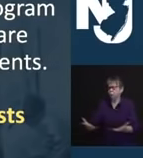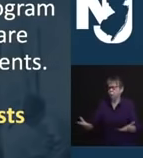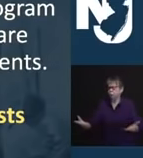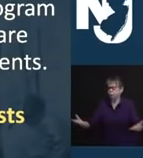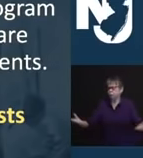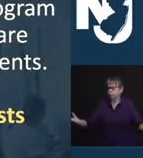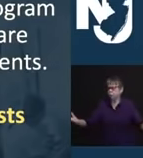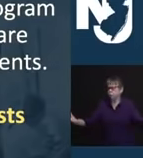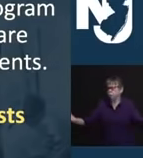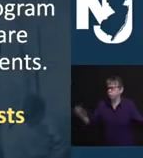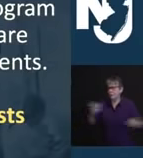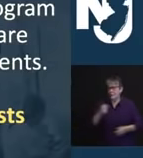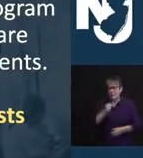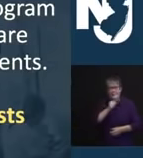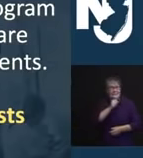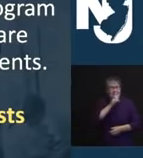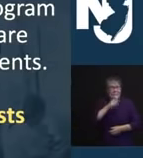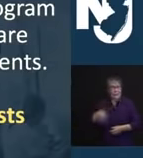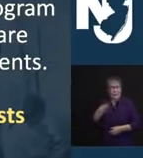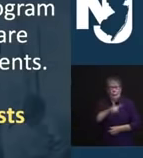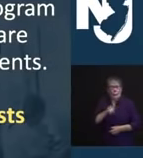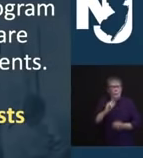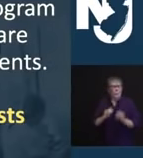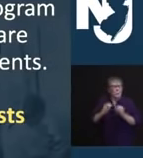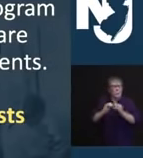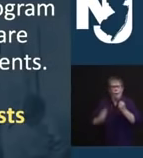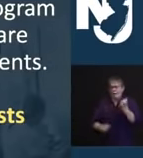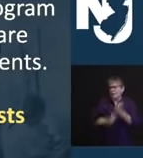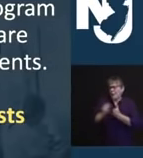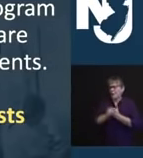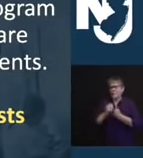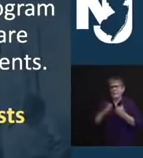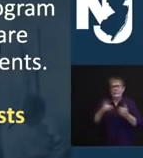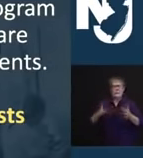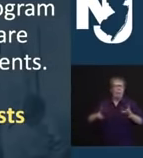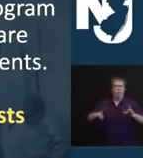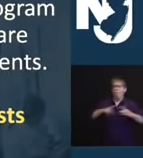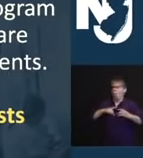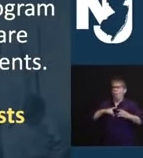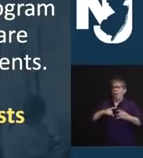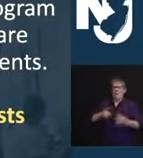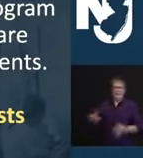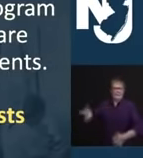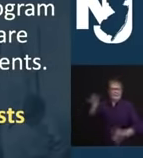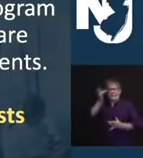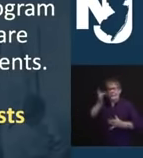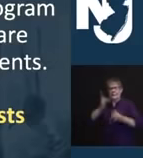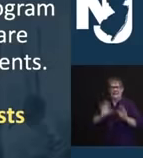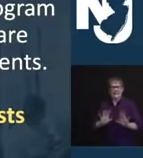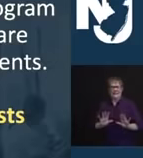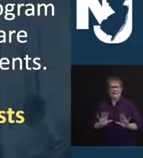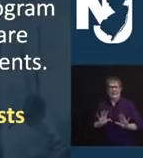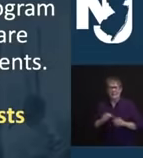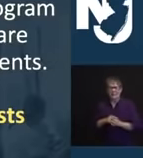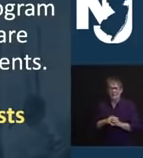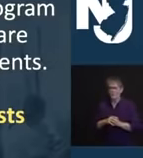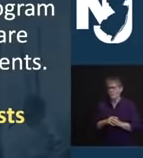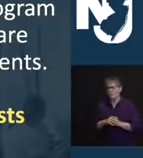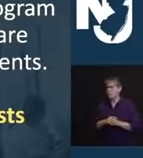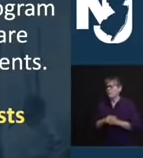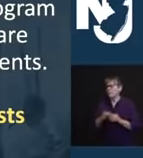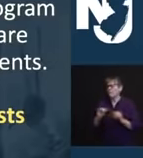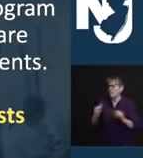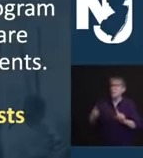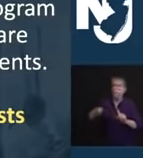be taken before coronavirus is spread throughout a facility. Our aim, as it always has been, is to save lives. Under